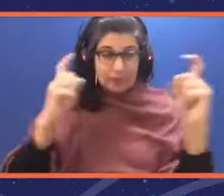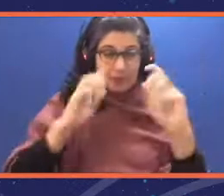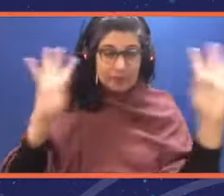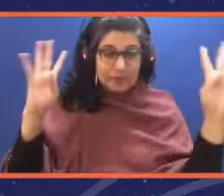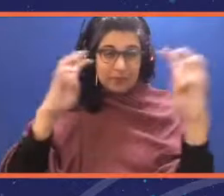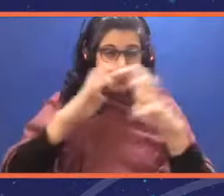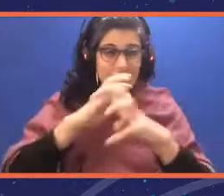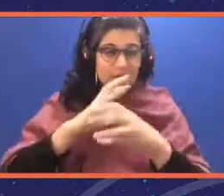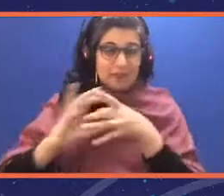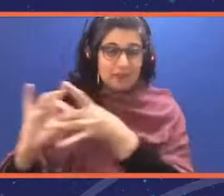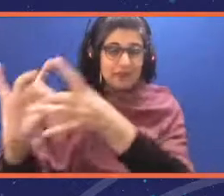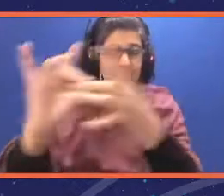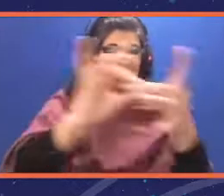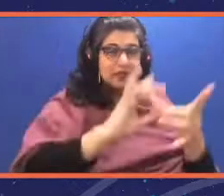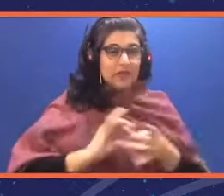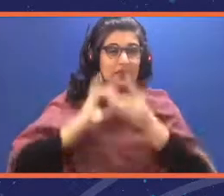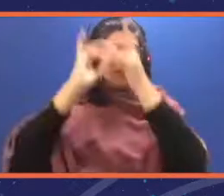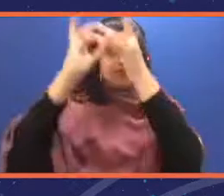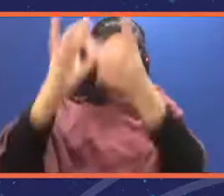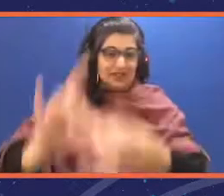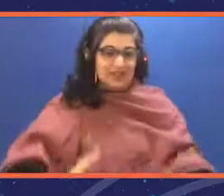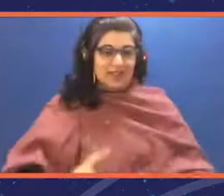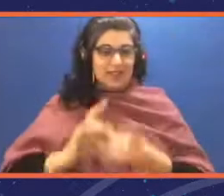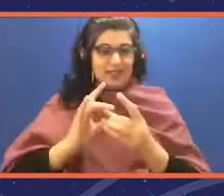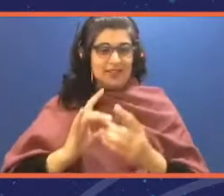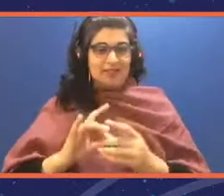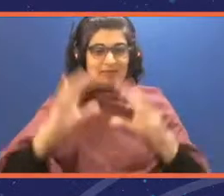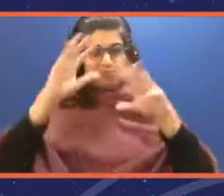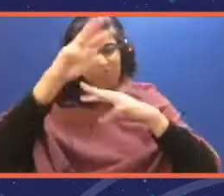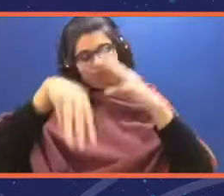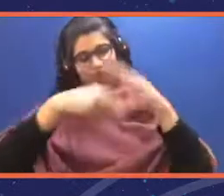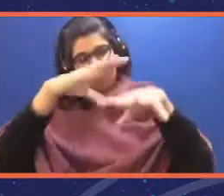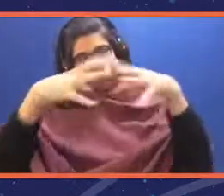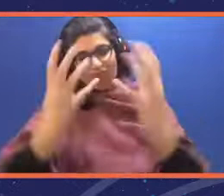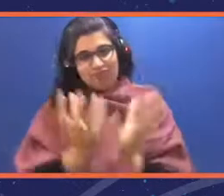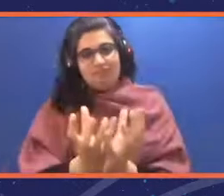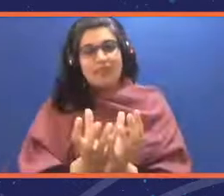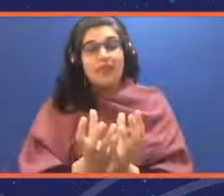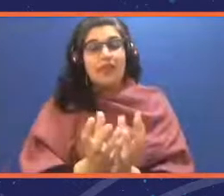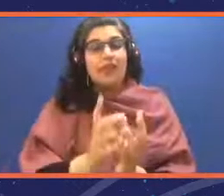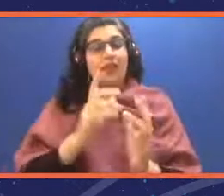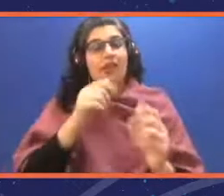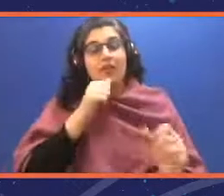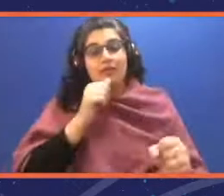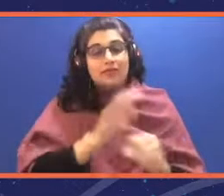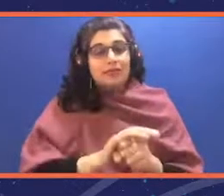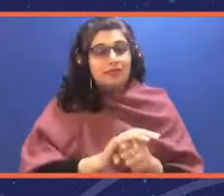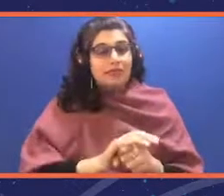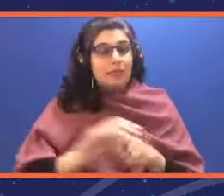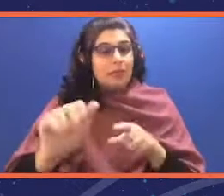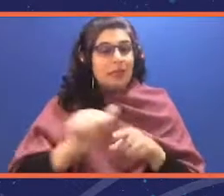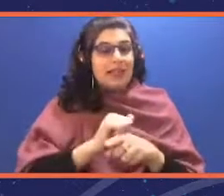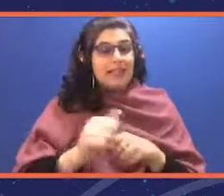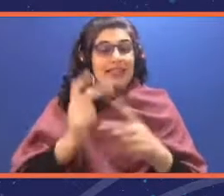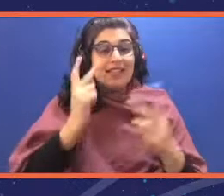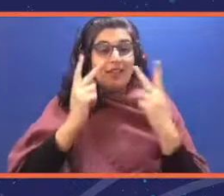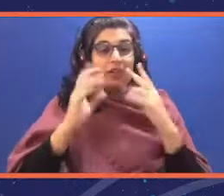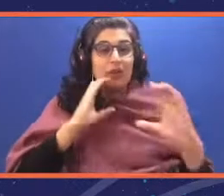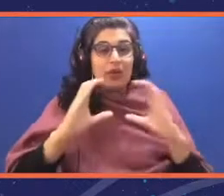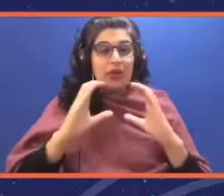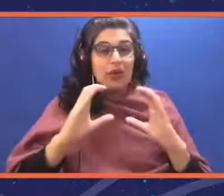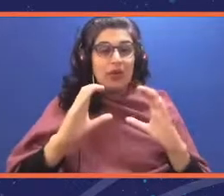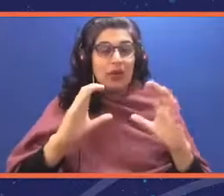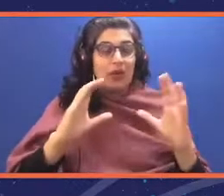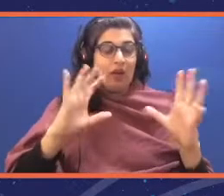and geologies forming this precious planet. She's committed to practicing visual communication as a tool to heal the harm caused by white body